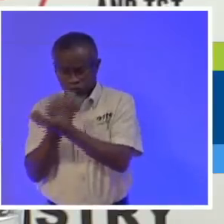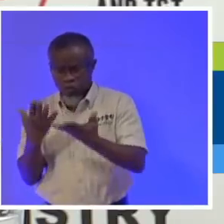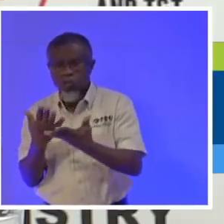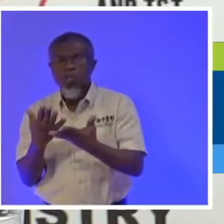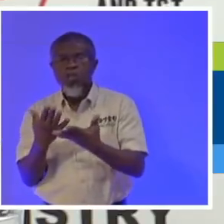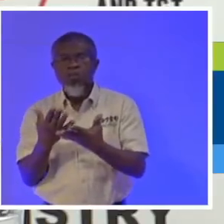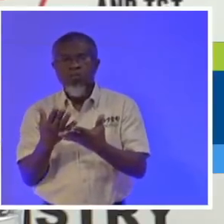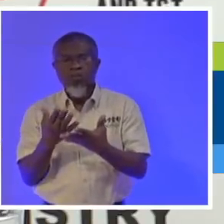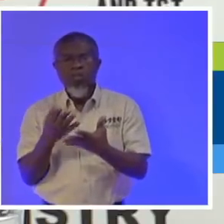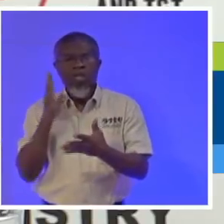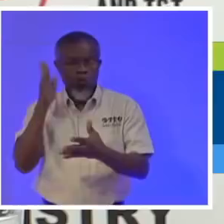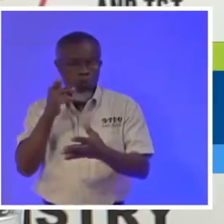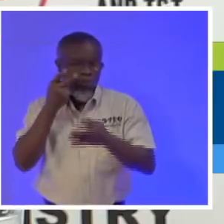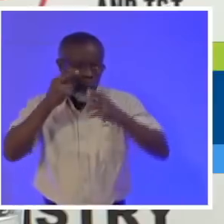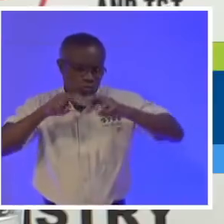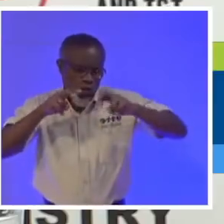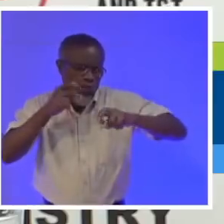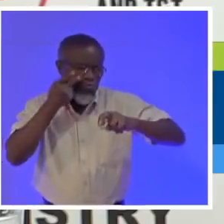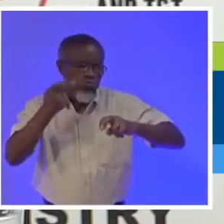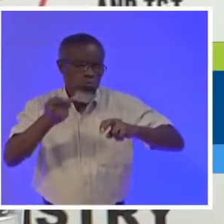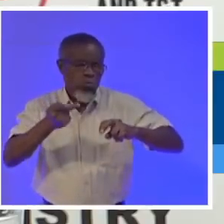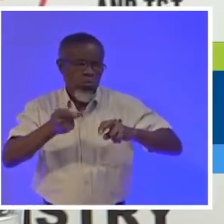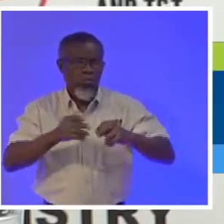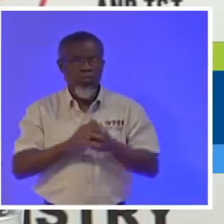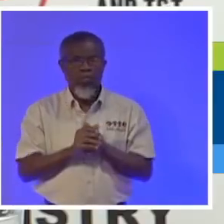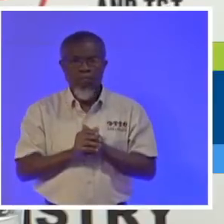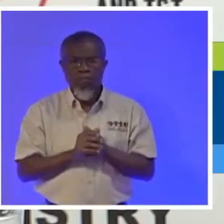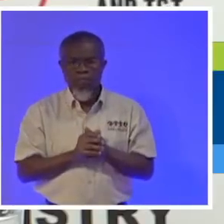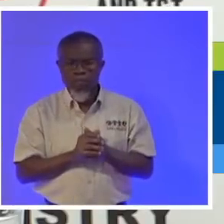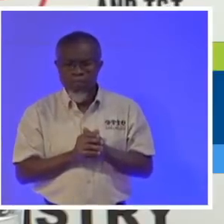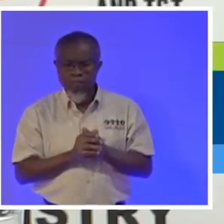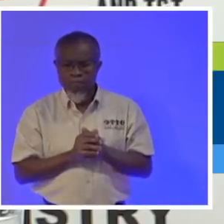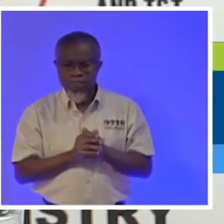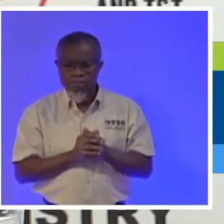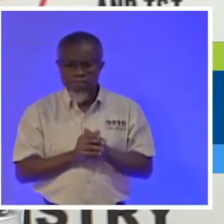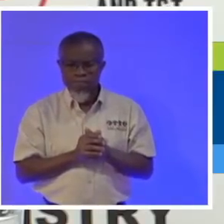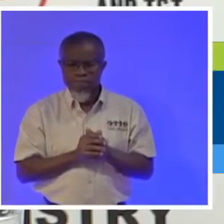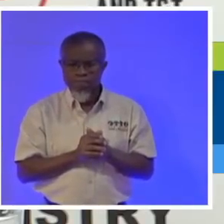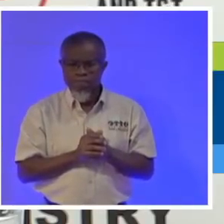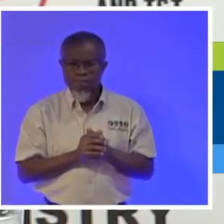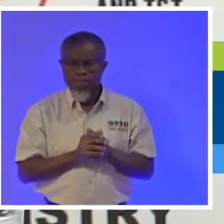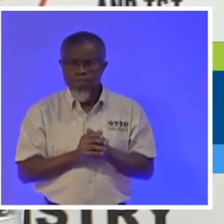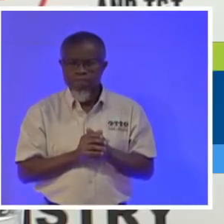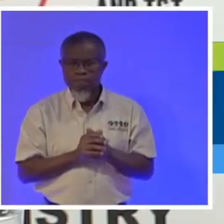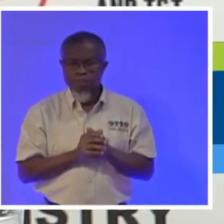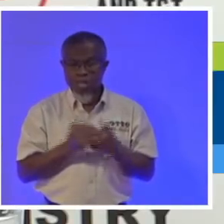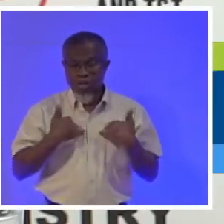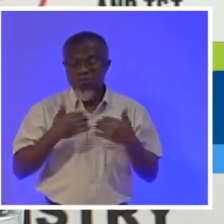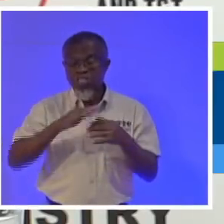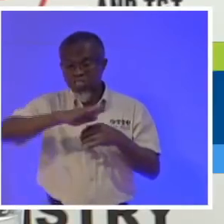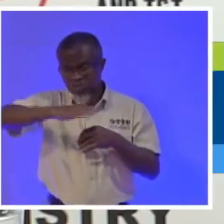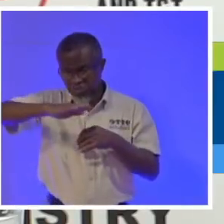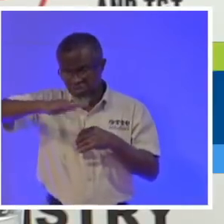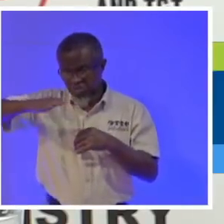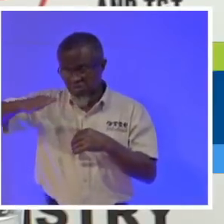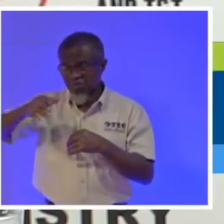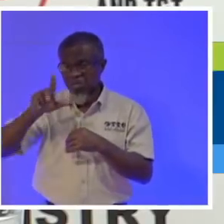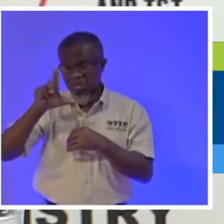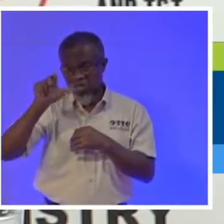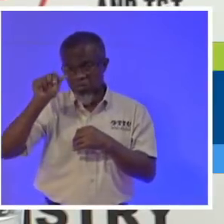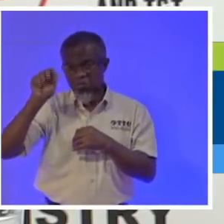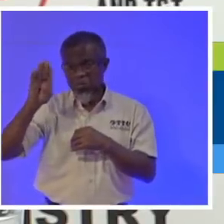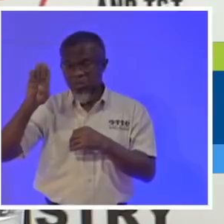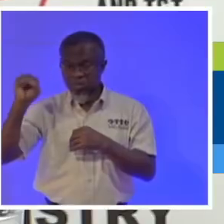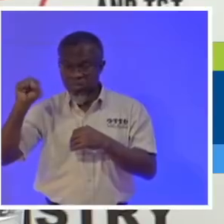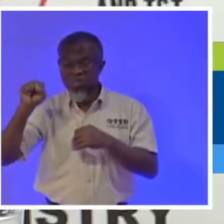There are 11 private labs, I believe, that are doing COVID-19 testing. It is impossible